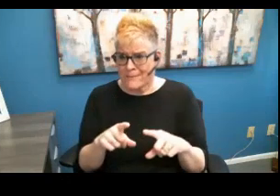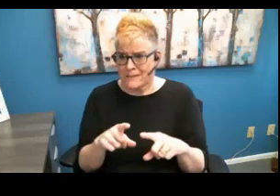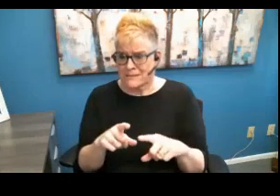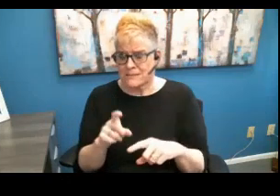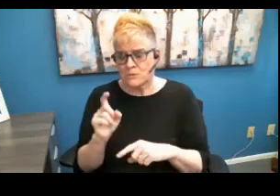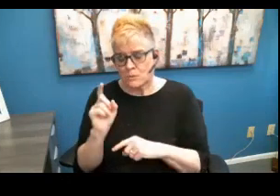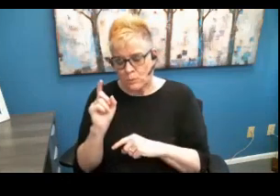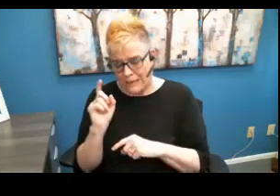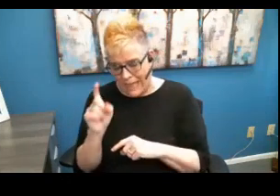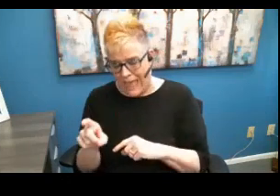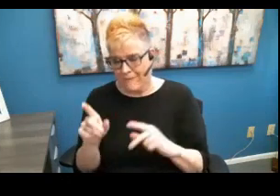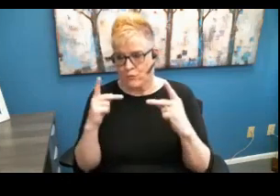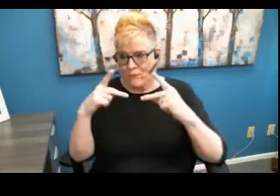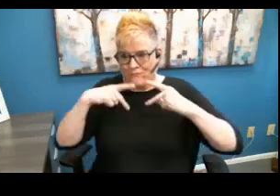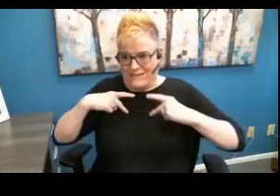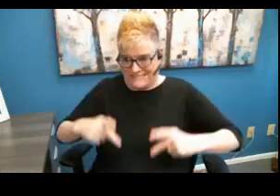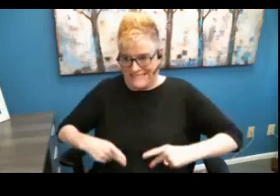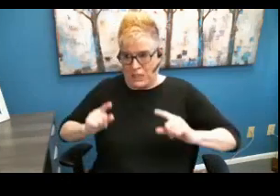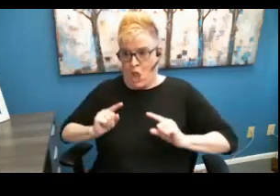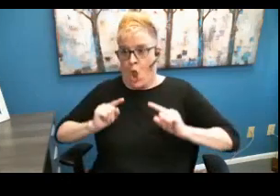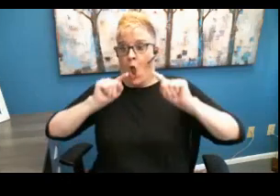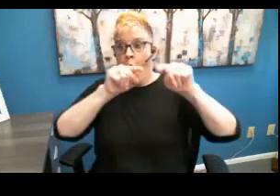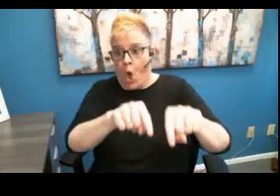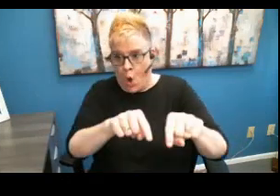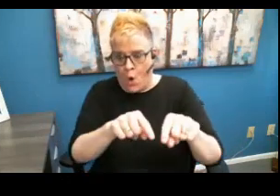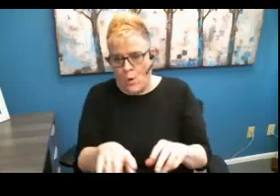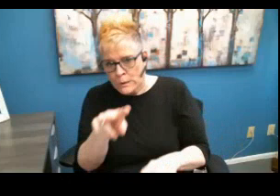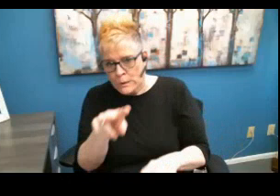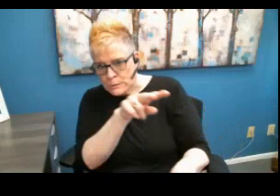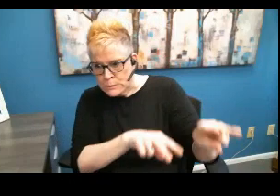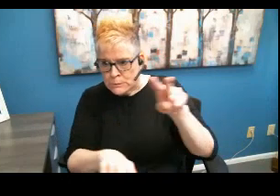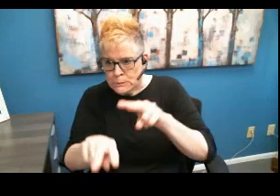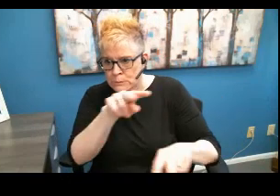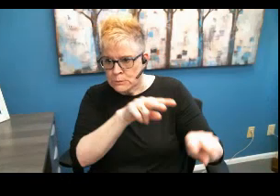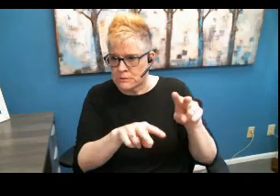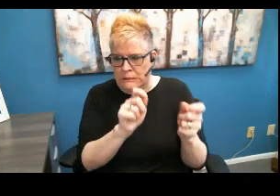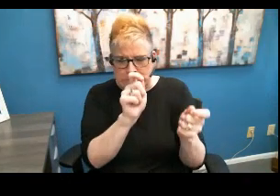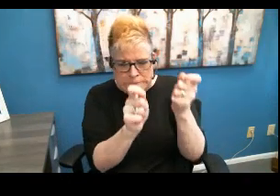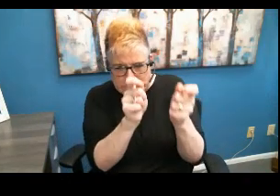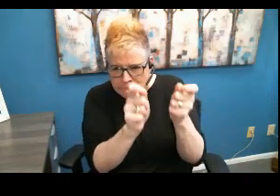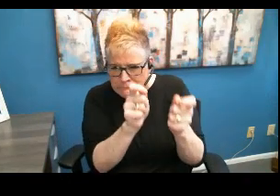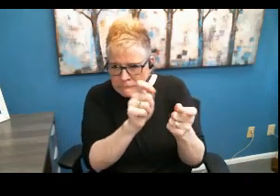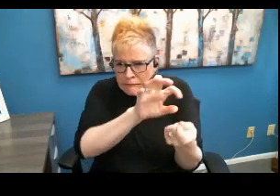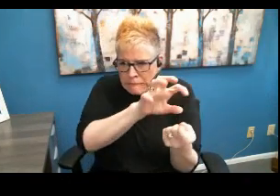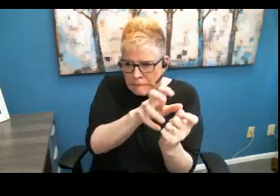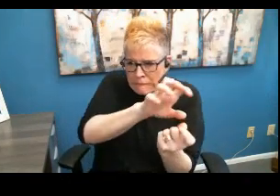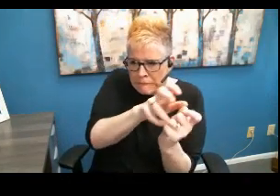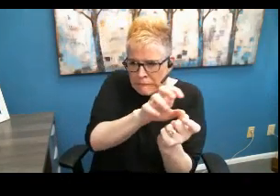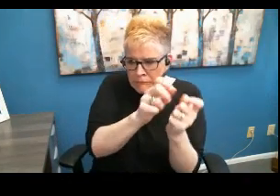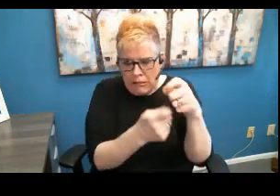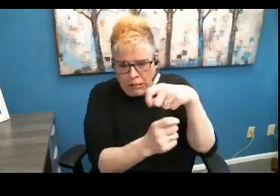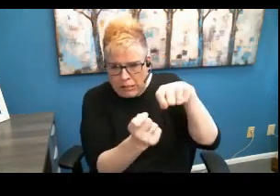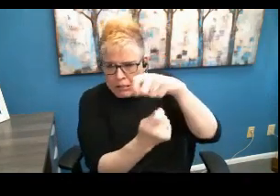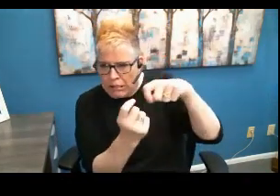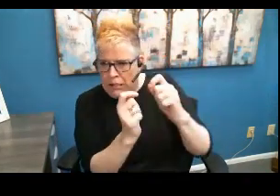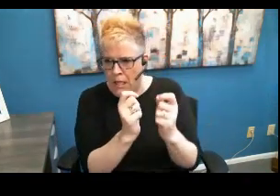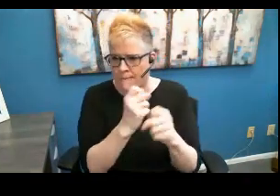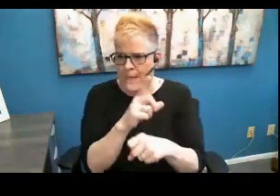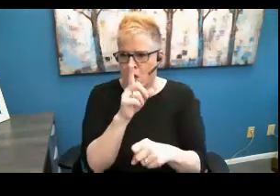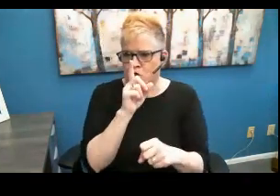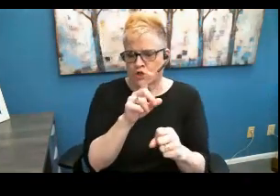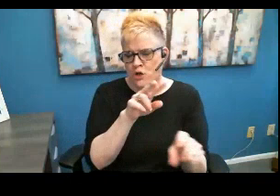to physically visit these stations and maybe manipulate some of the valves and monitor the